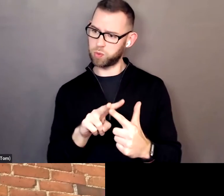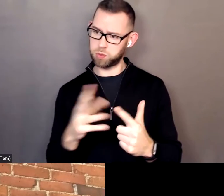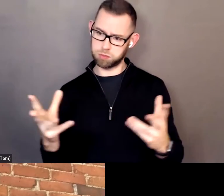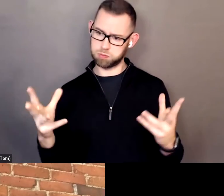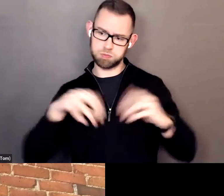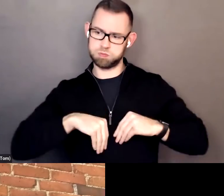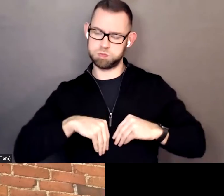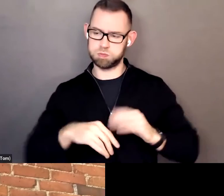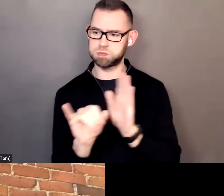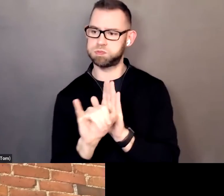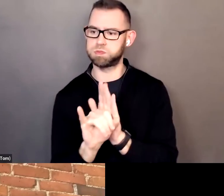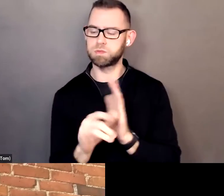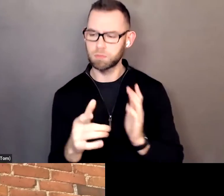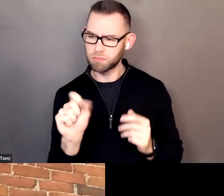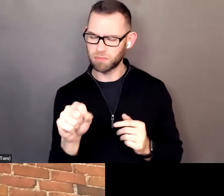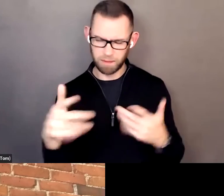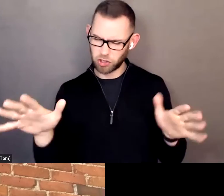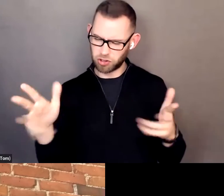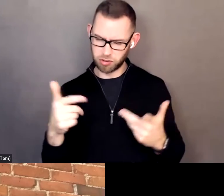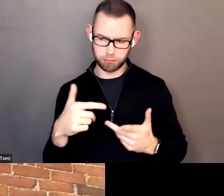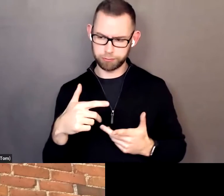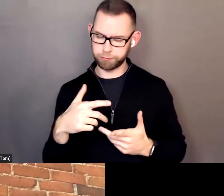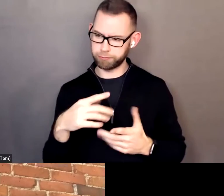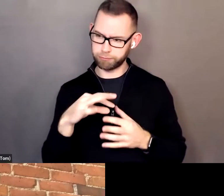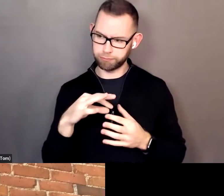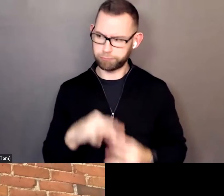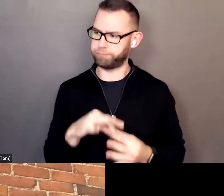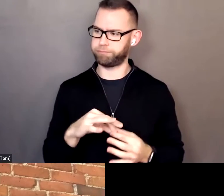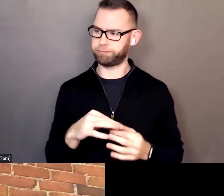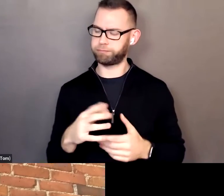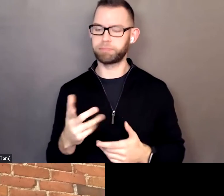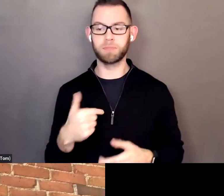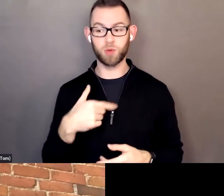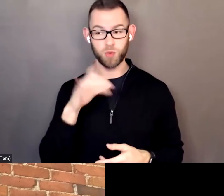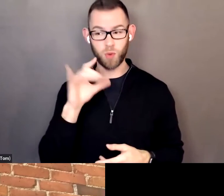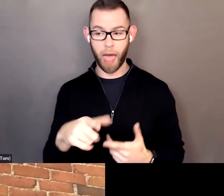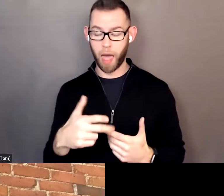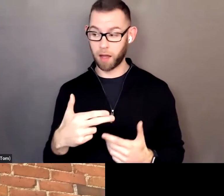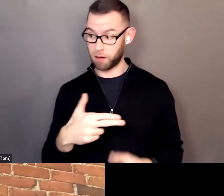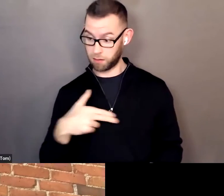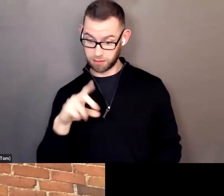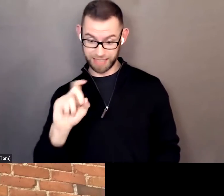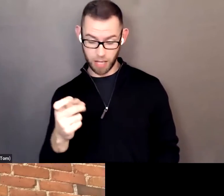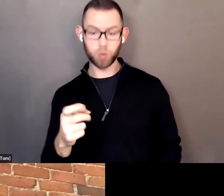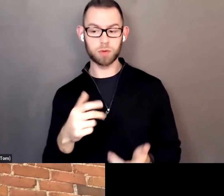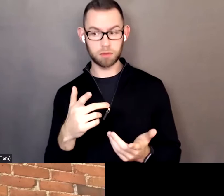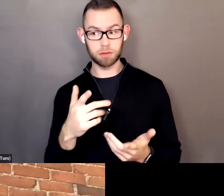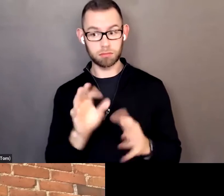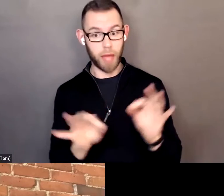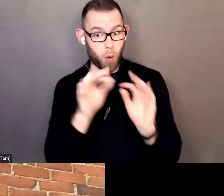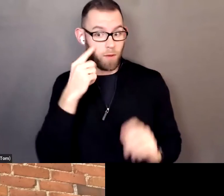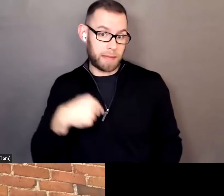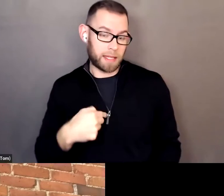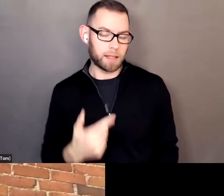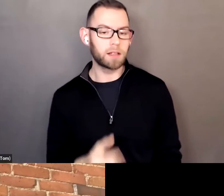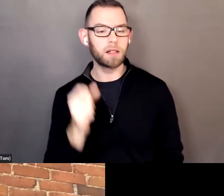life had been super central to me. So it became a very big deal for me. But something that I think is really great within the